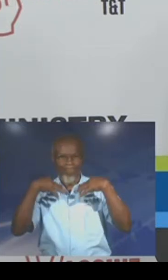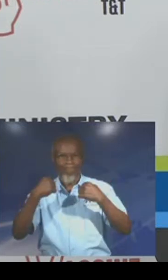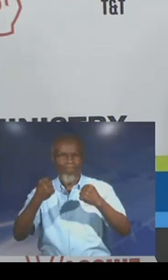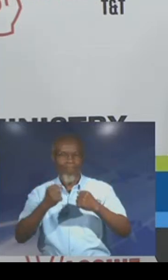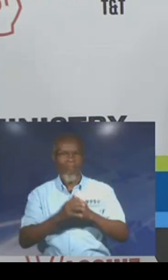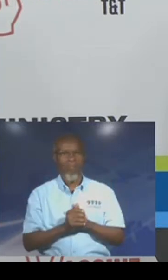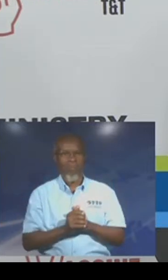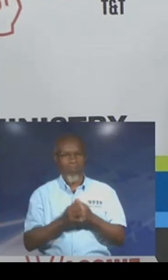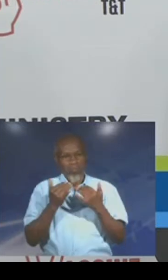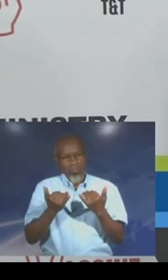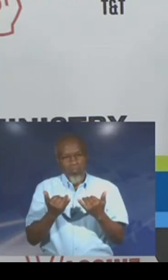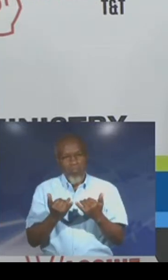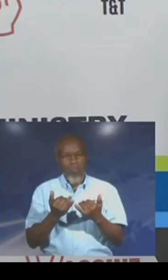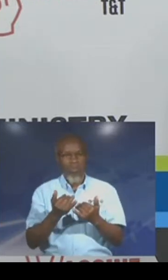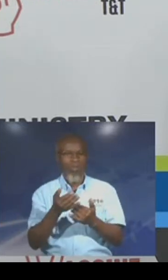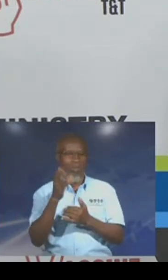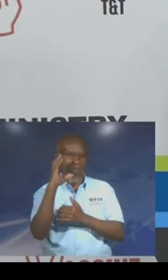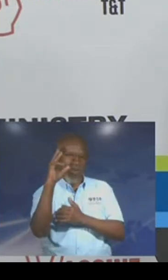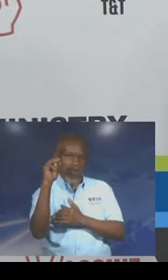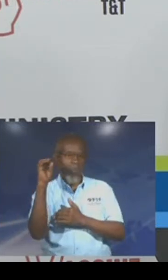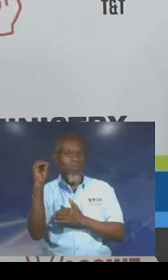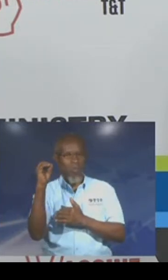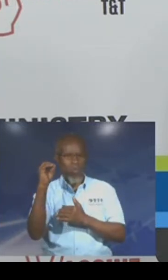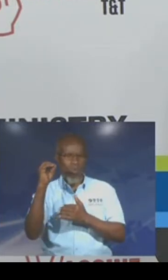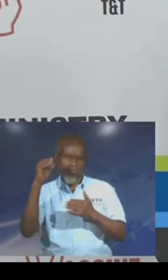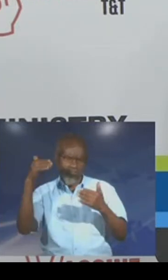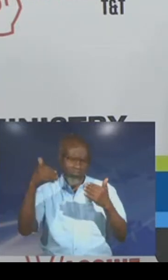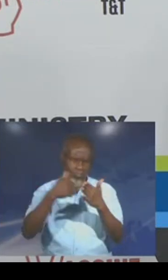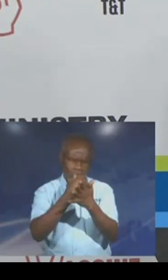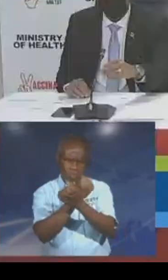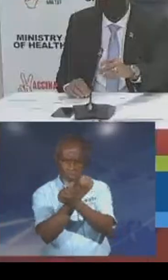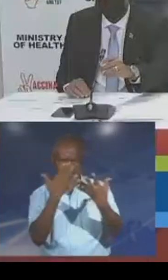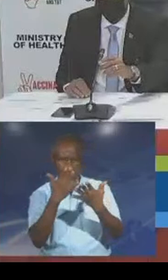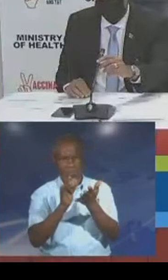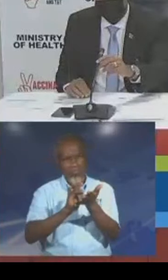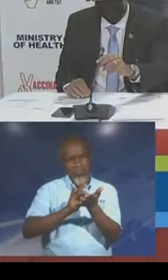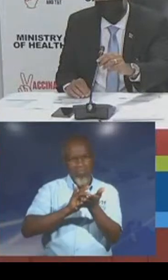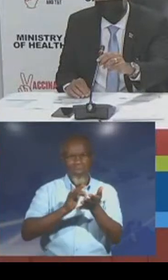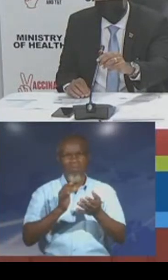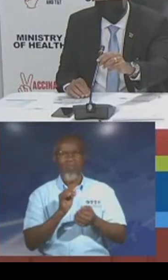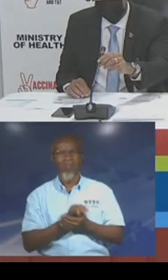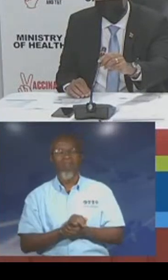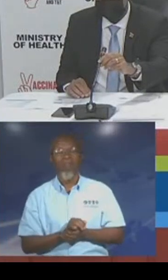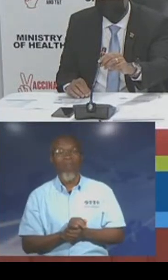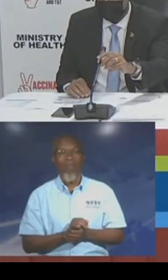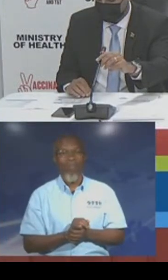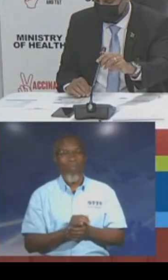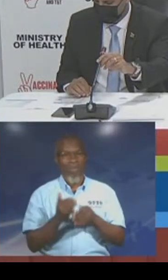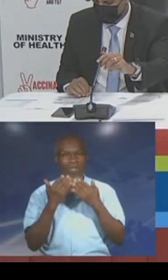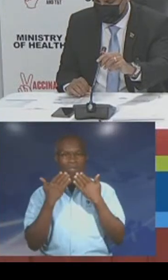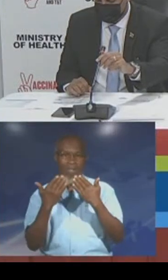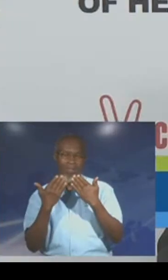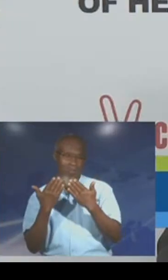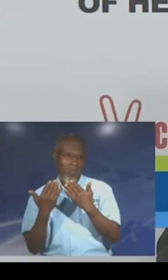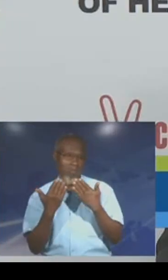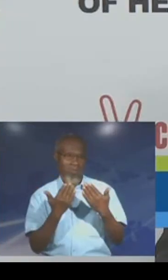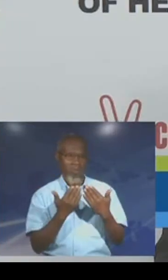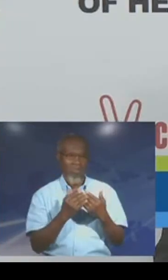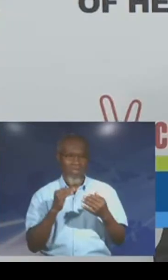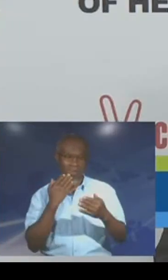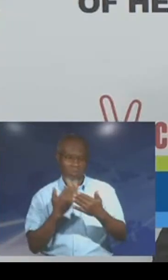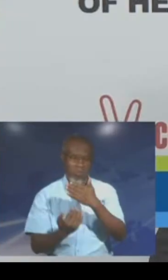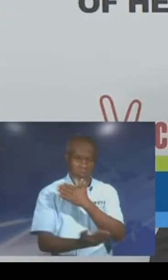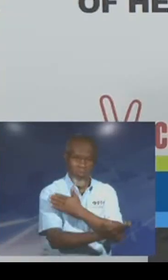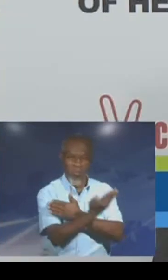Dr. Parsram, who will present the latest clinical update. Hi, good morning. Thank you, Ms. Curlane. Good morning